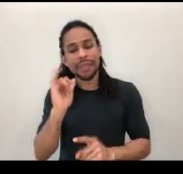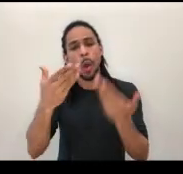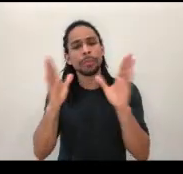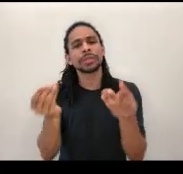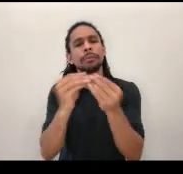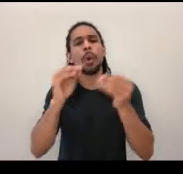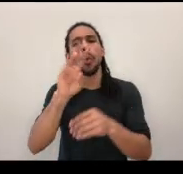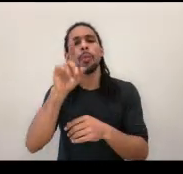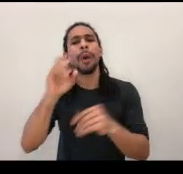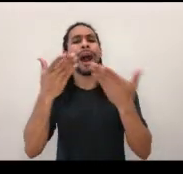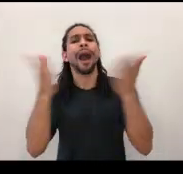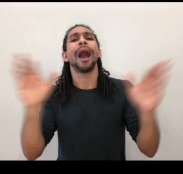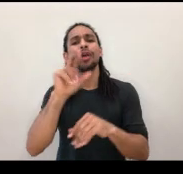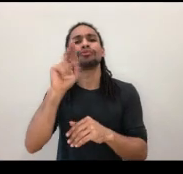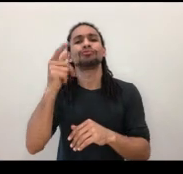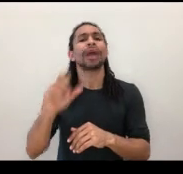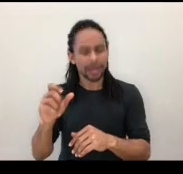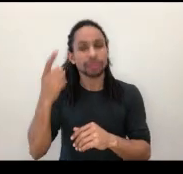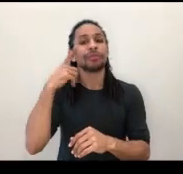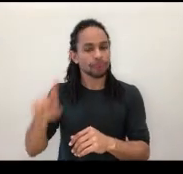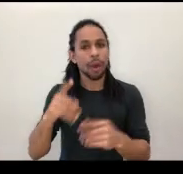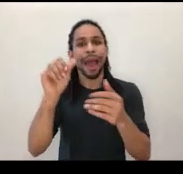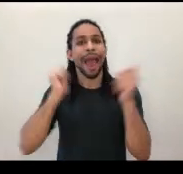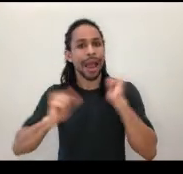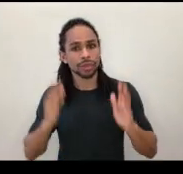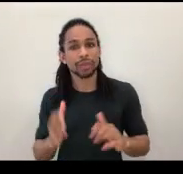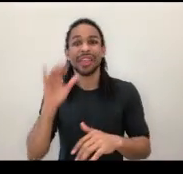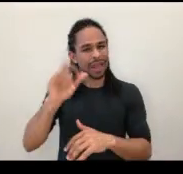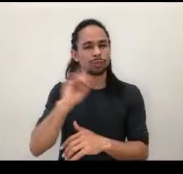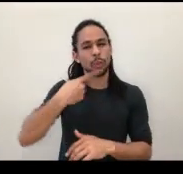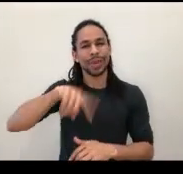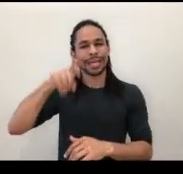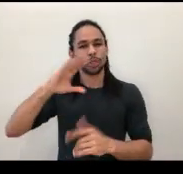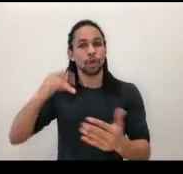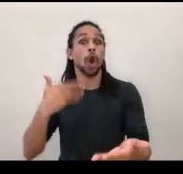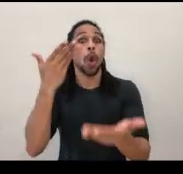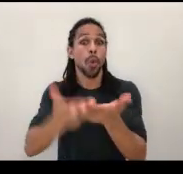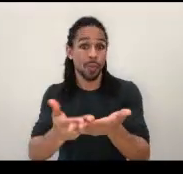opens up such a more wide range of possibilities for actors. And that's the place that we need to be getting to.